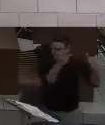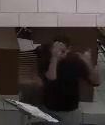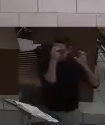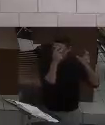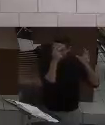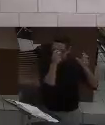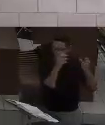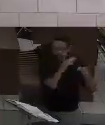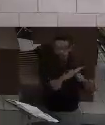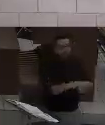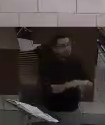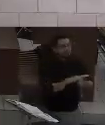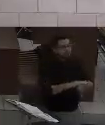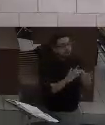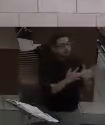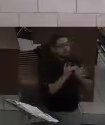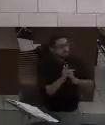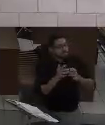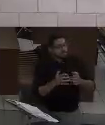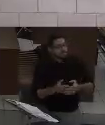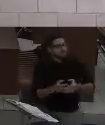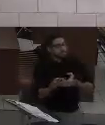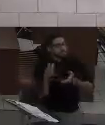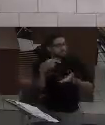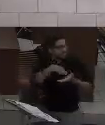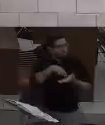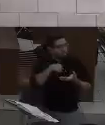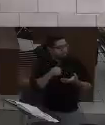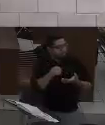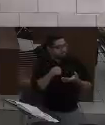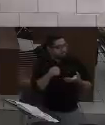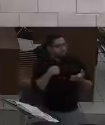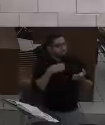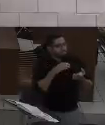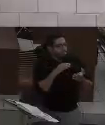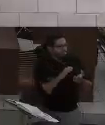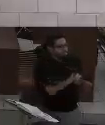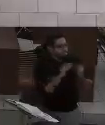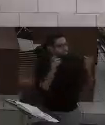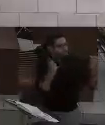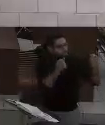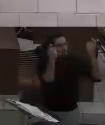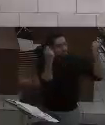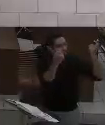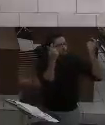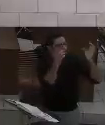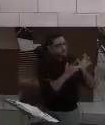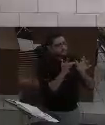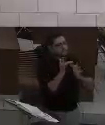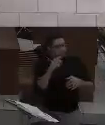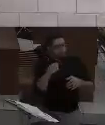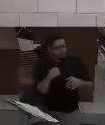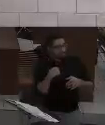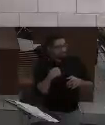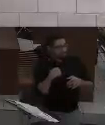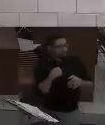Satan had me bound, Jesus lifted me. Singing glory, hallelujah. Jesus lifted